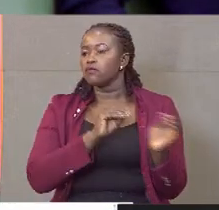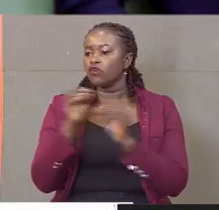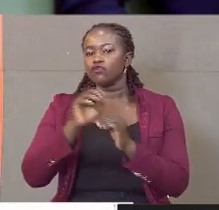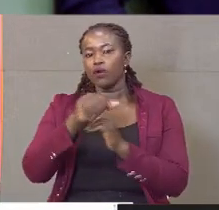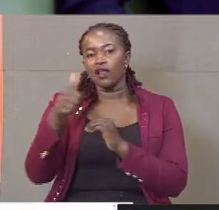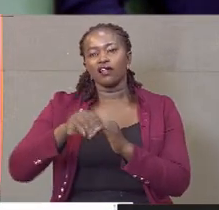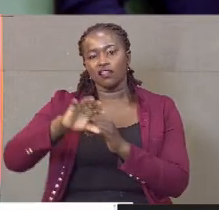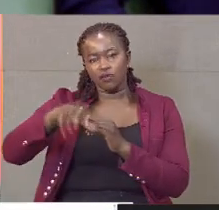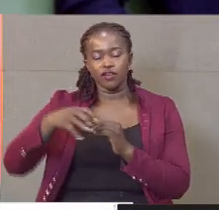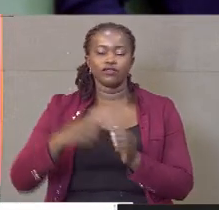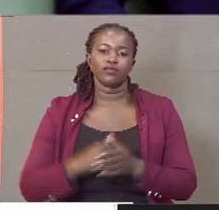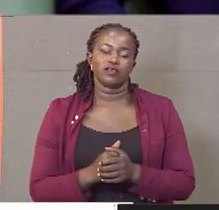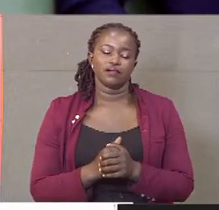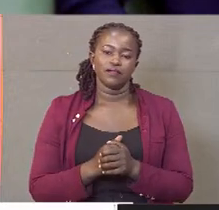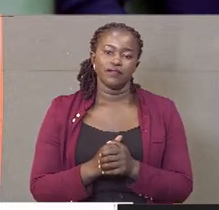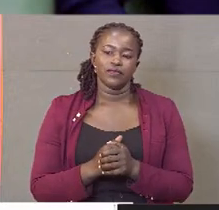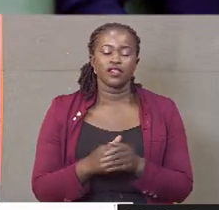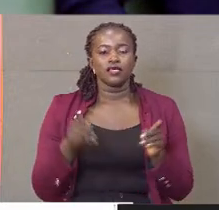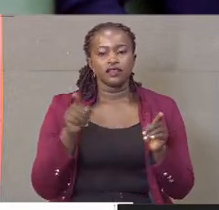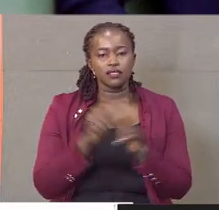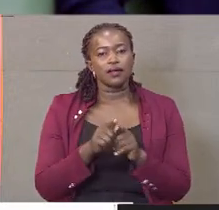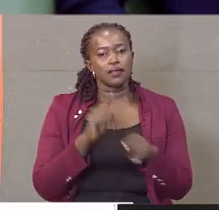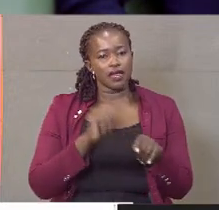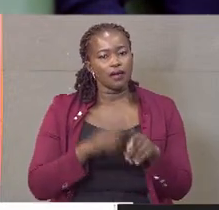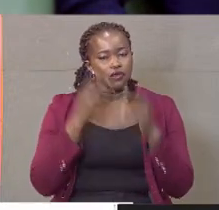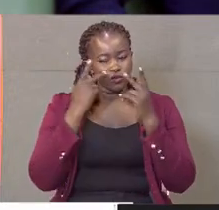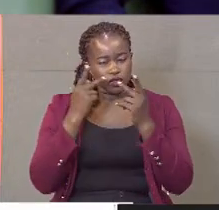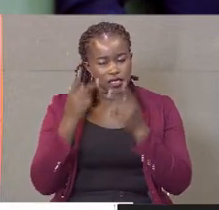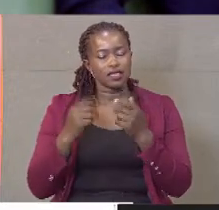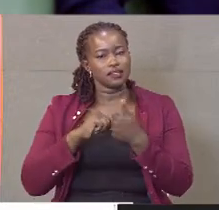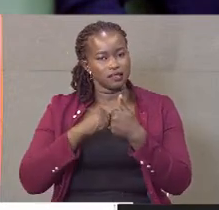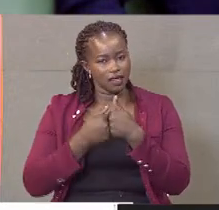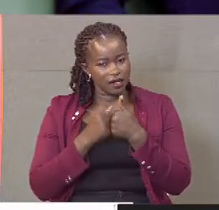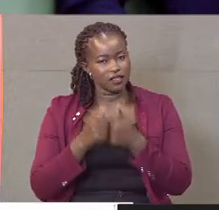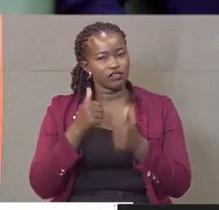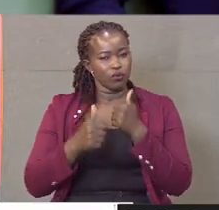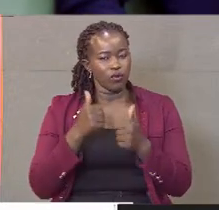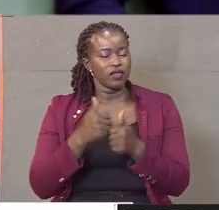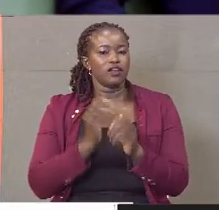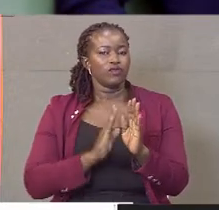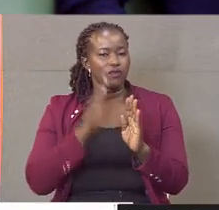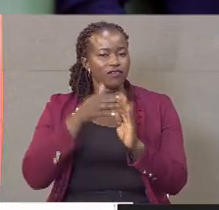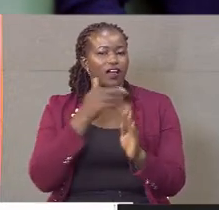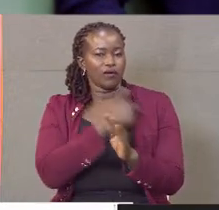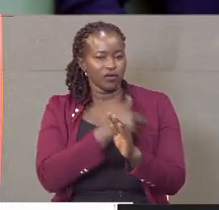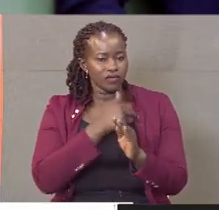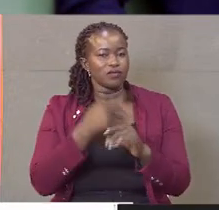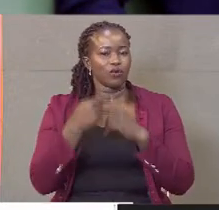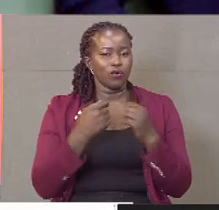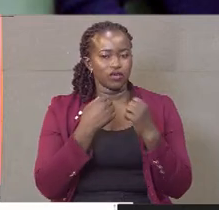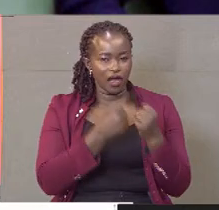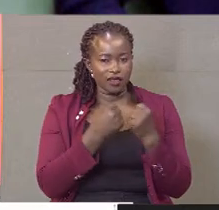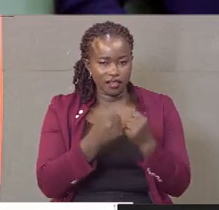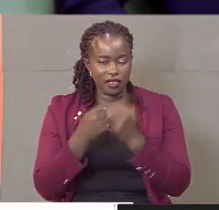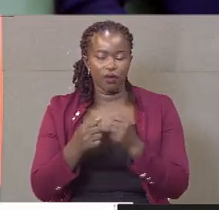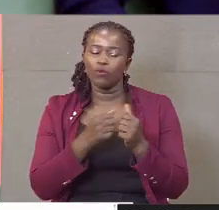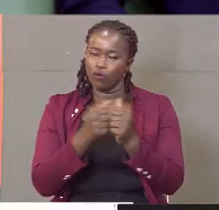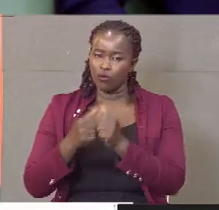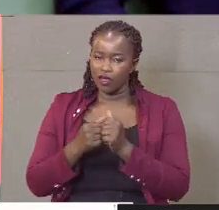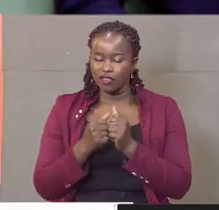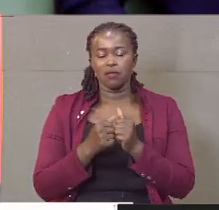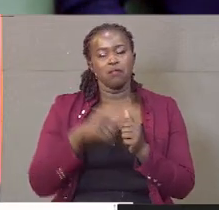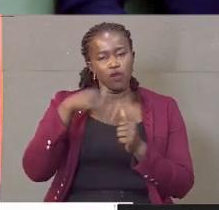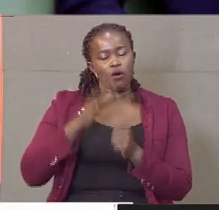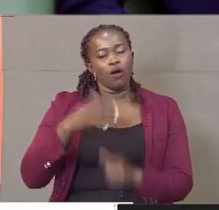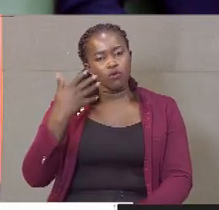region. And look at the challenges that that hospital, referral hospital, is grappling with, especially in water